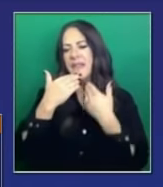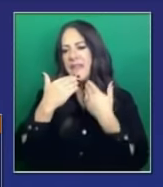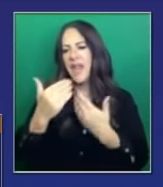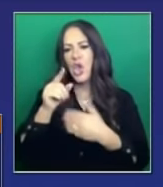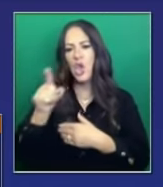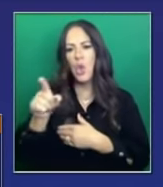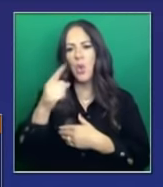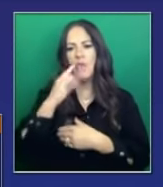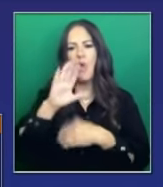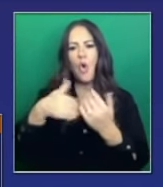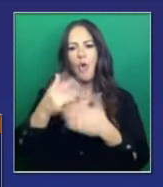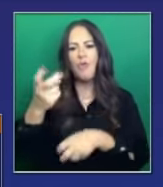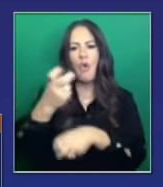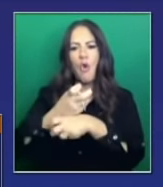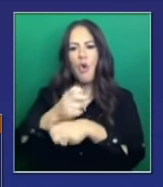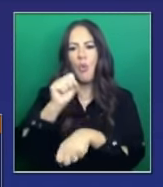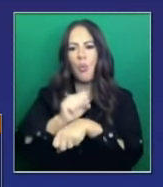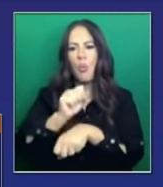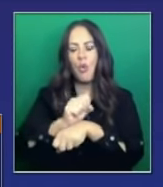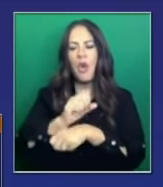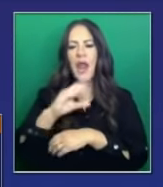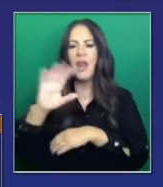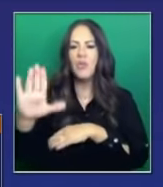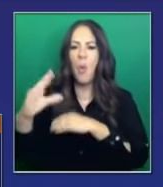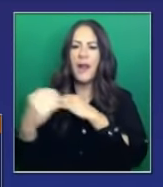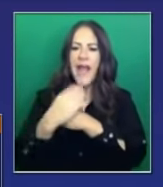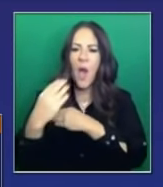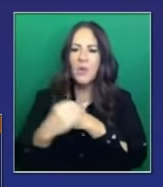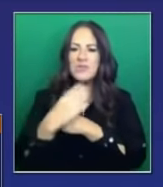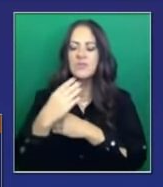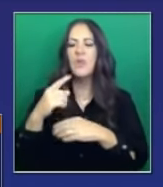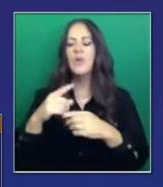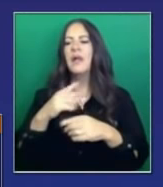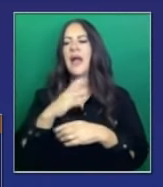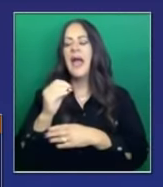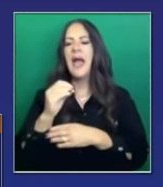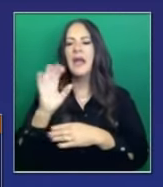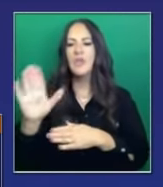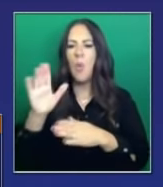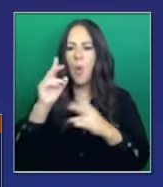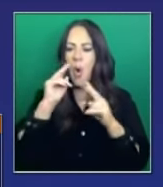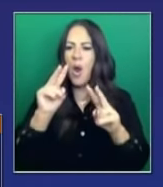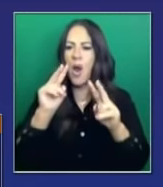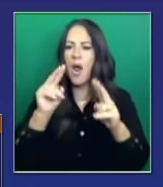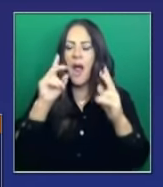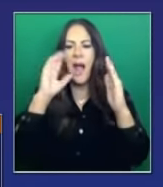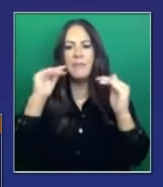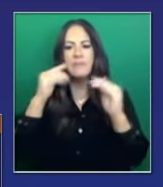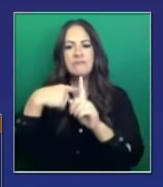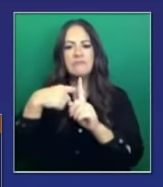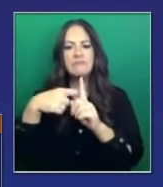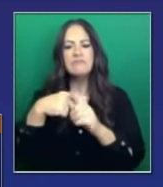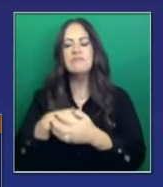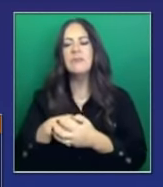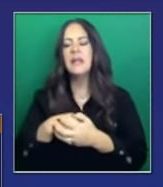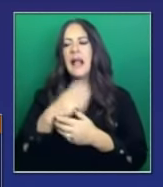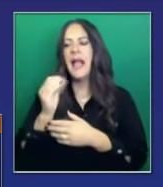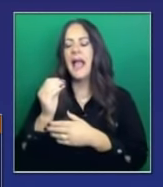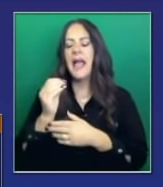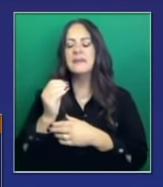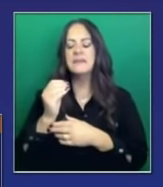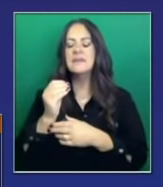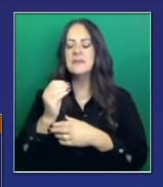work and his counsel and in anticipation because of the implementation of some of these new